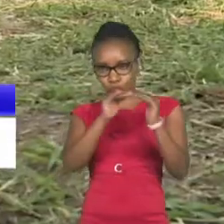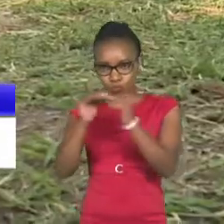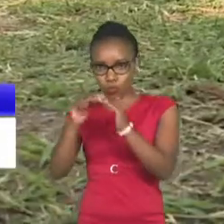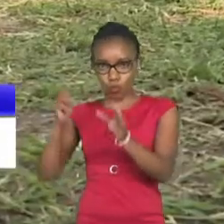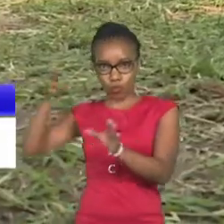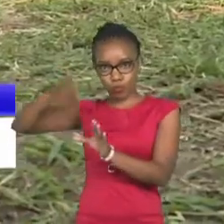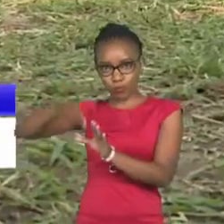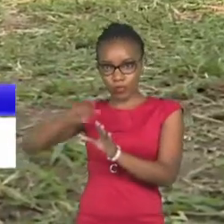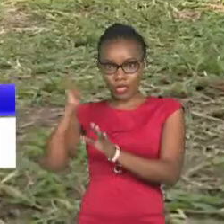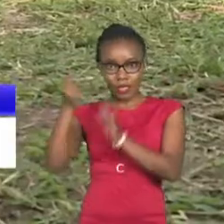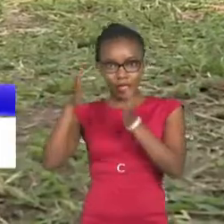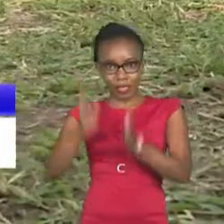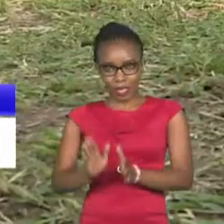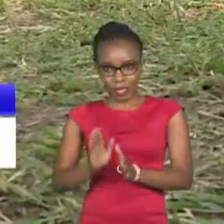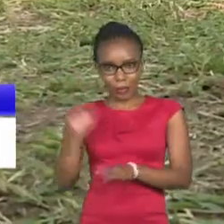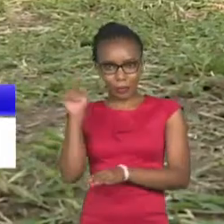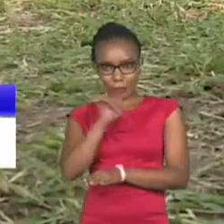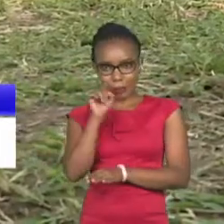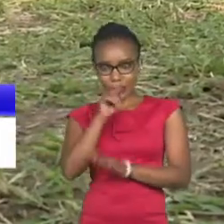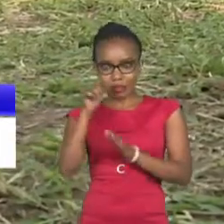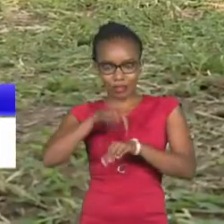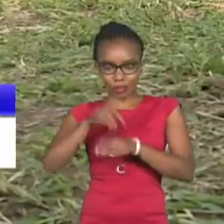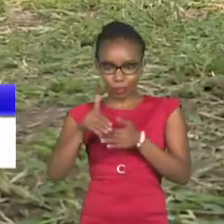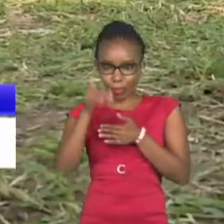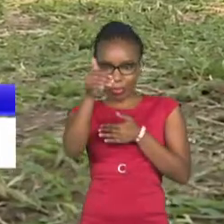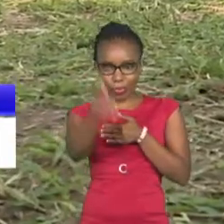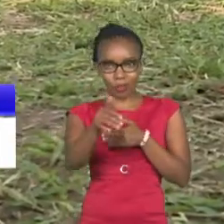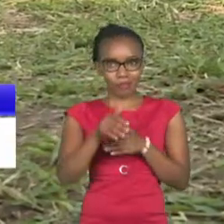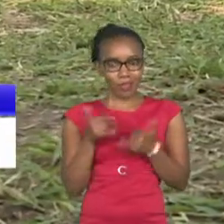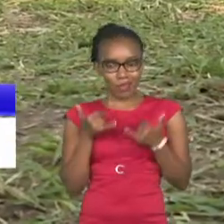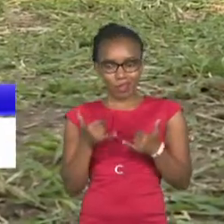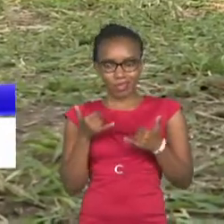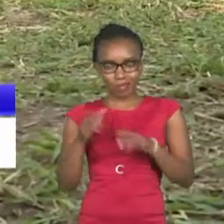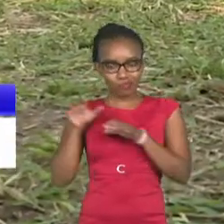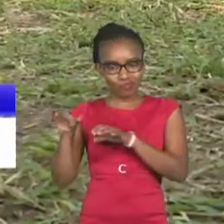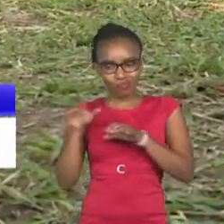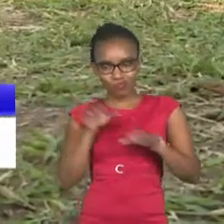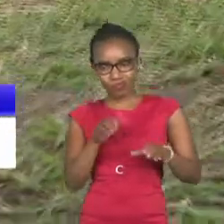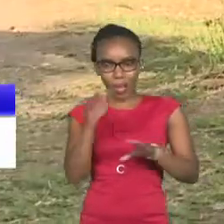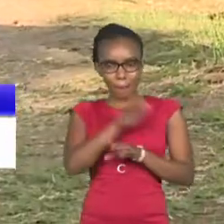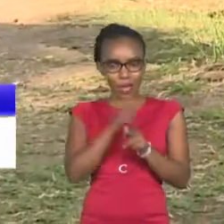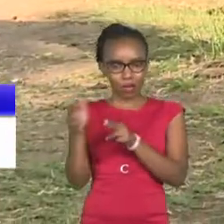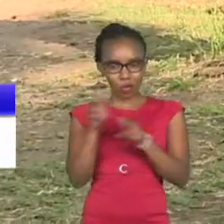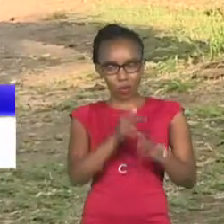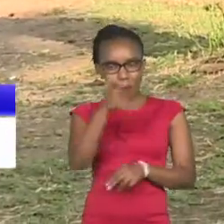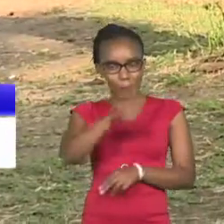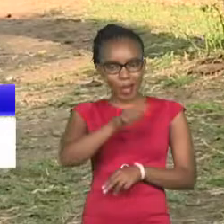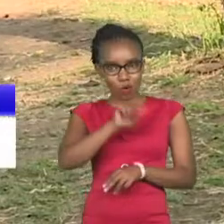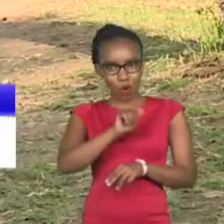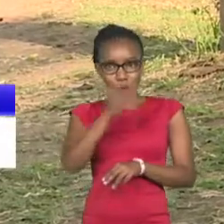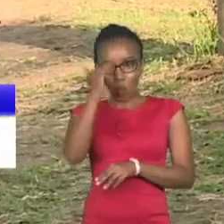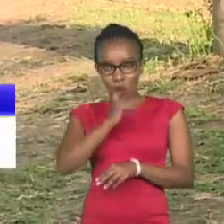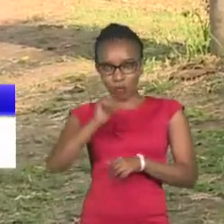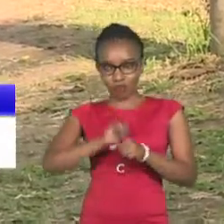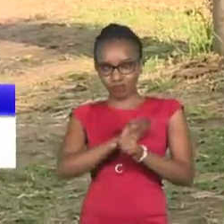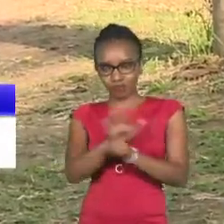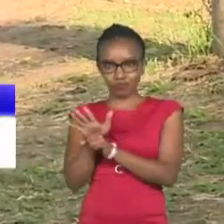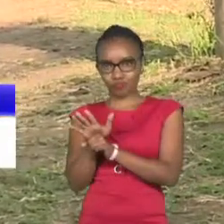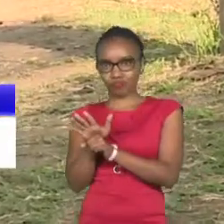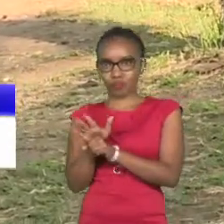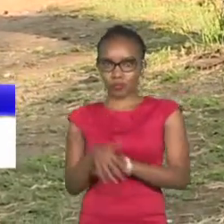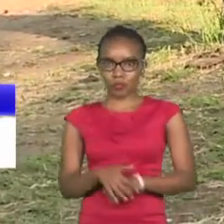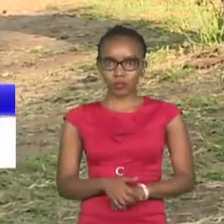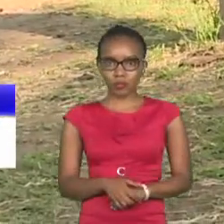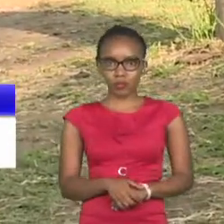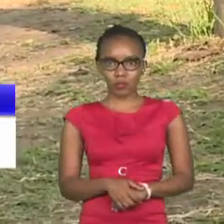Kenyans are looking at tough times ahead considering they're still struggling to recover financially since the COVID-19 pandemic disrupted their source of